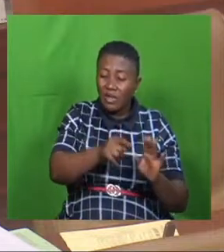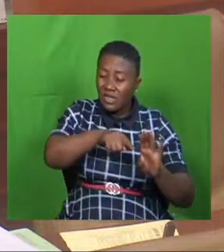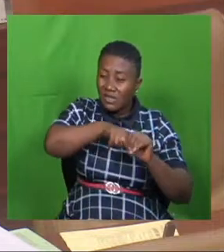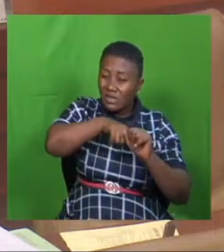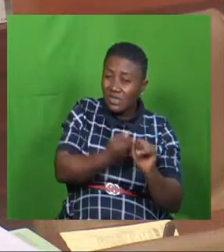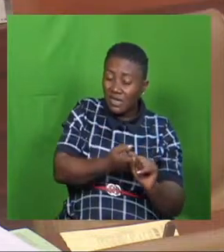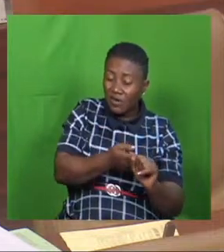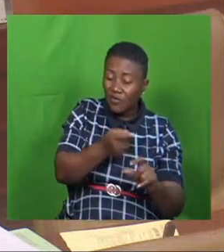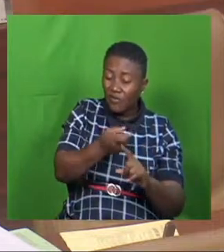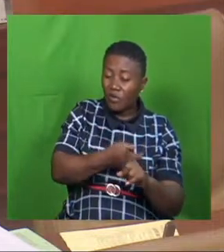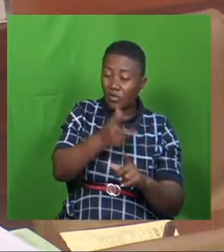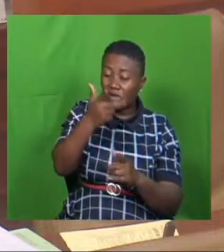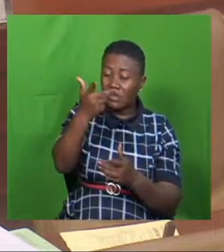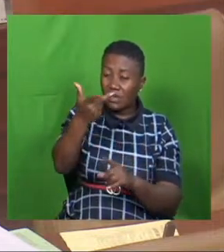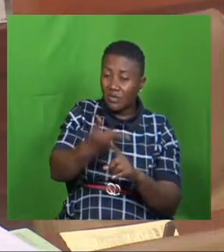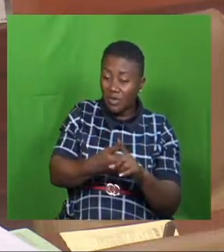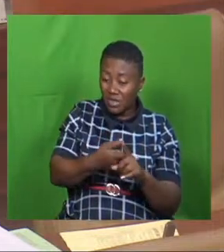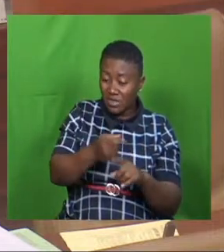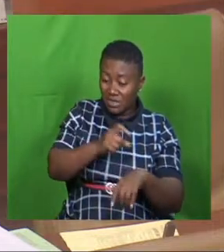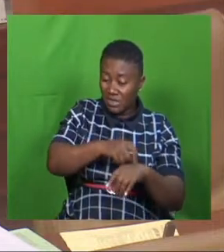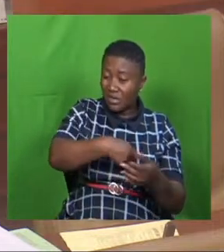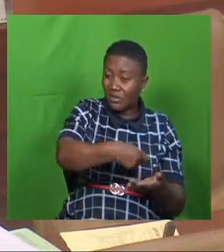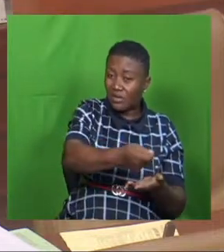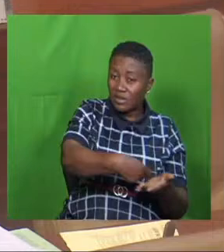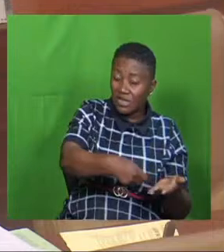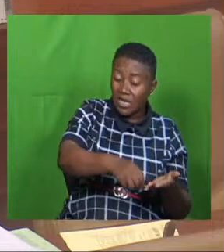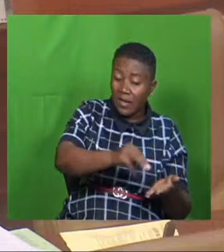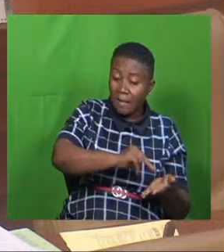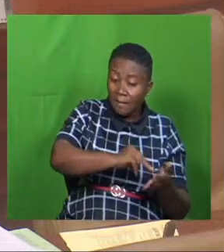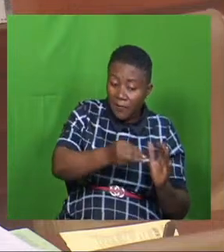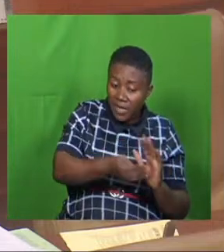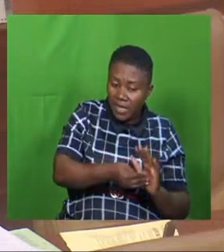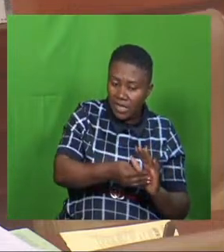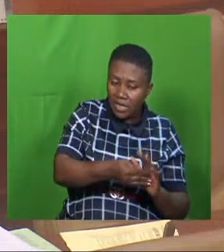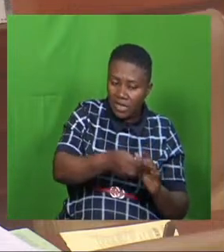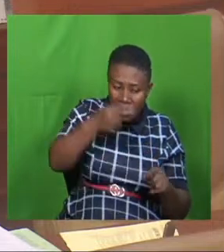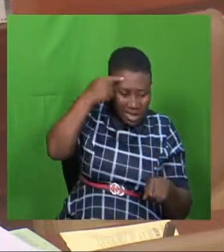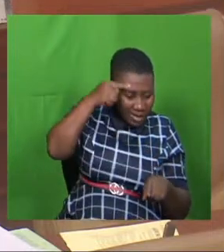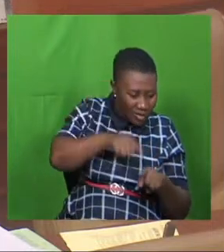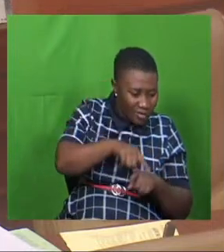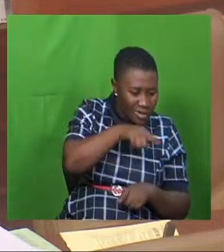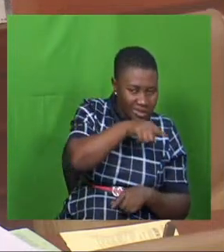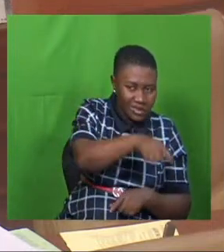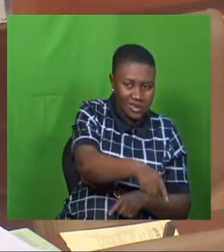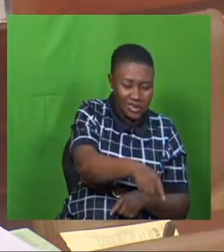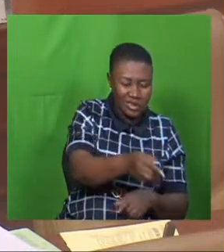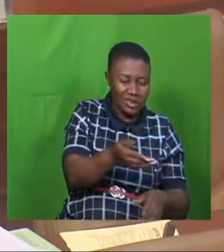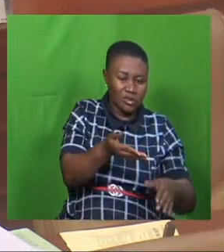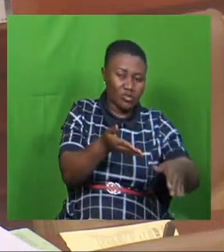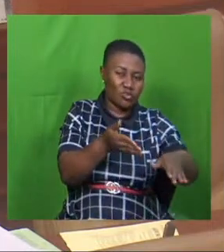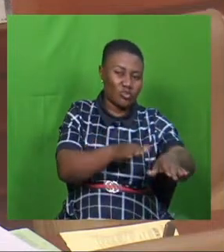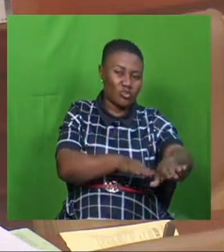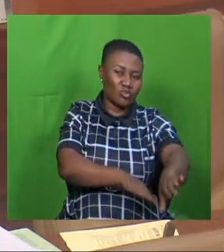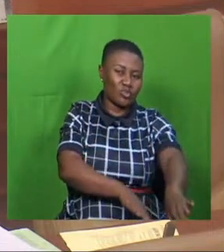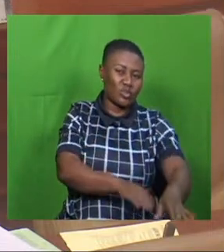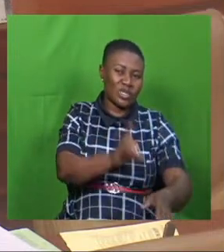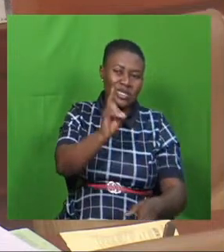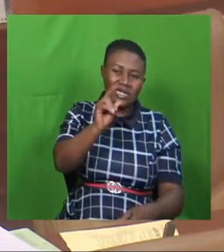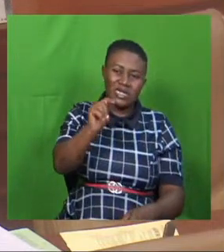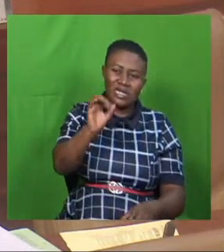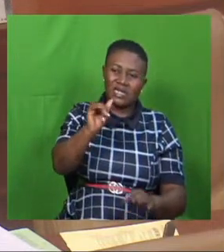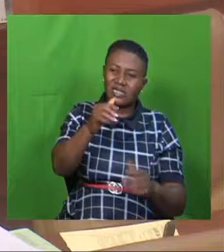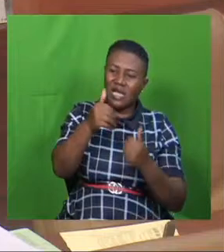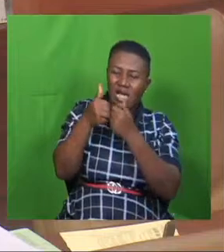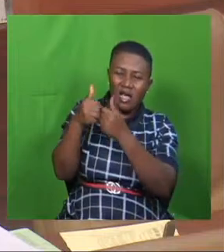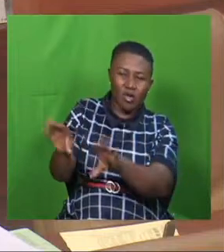signed, that contract is dead, unless the parties decide to do something with it.